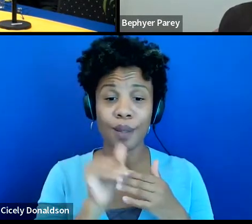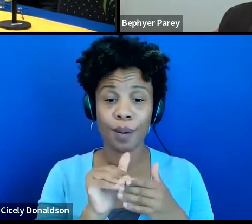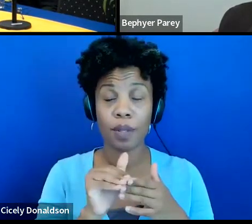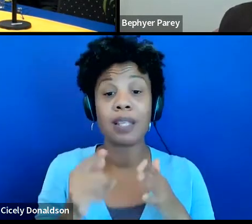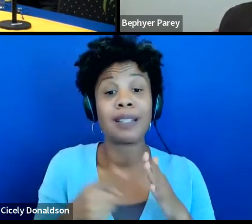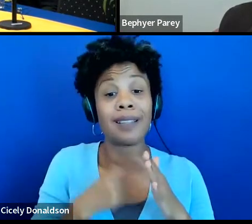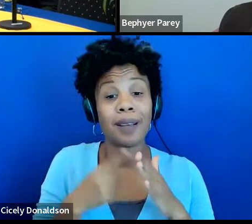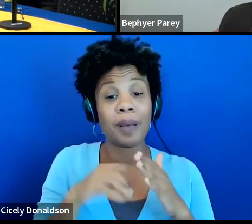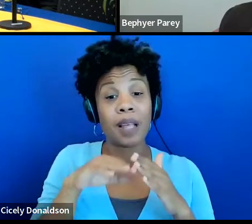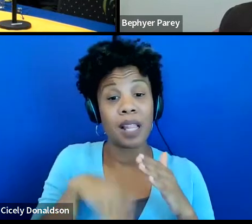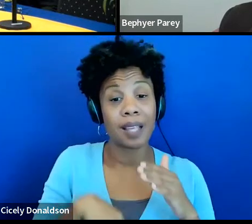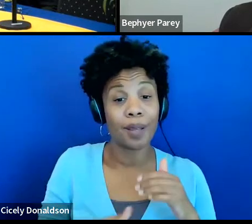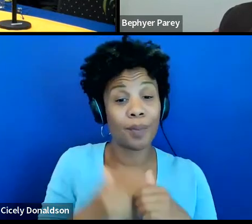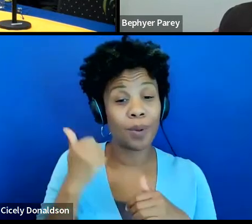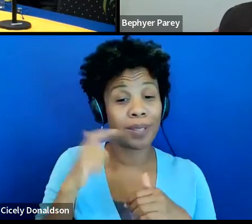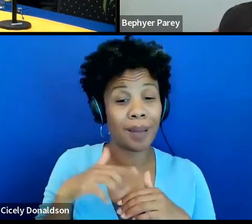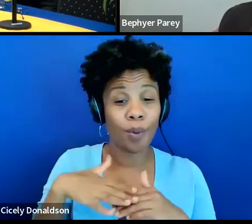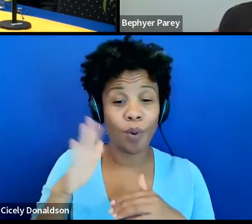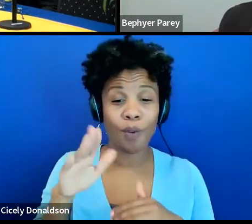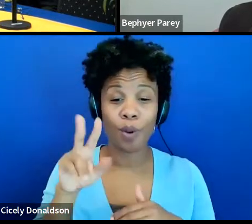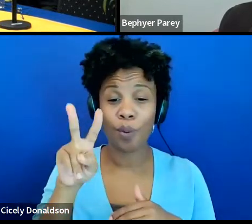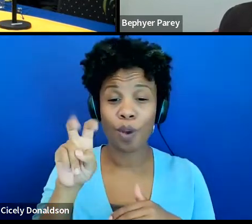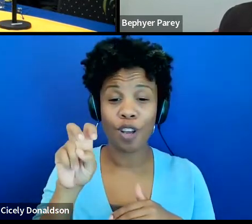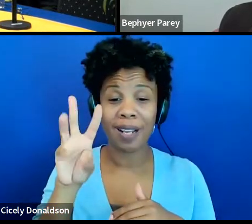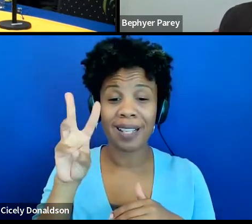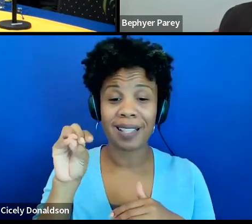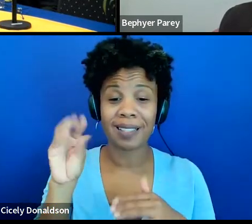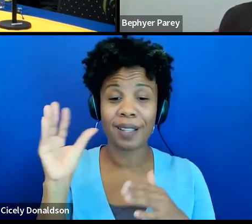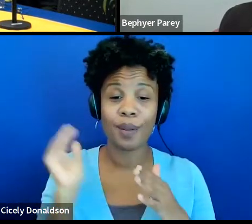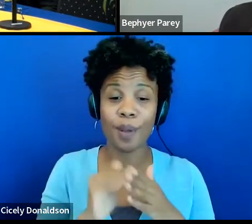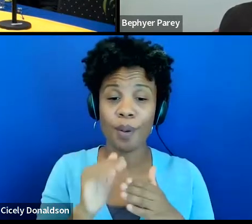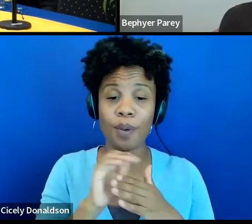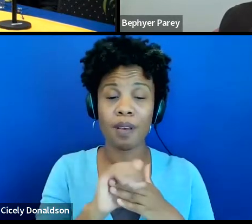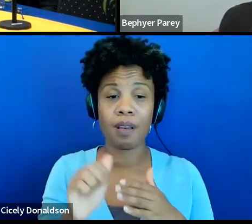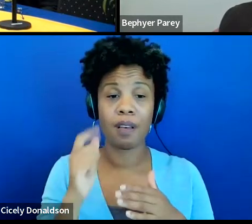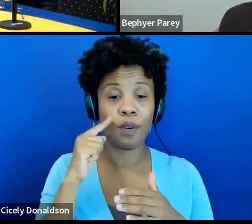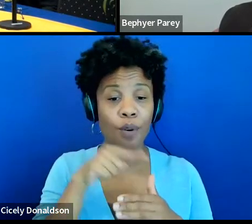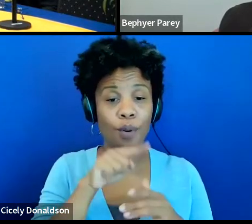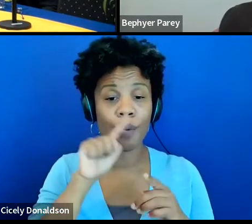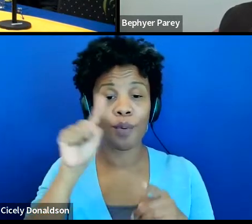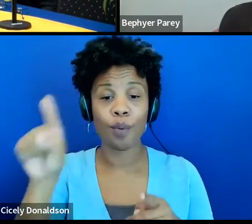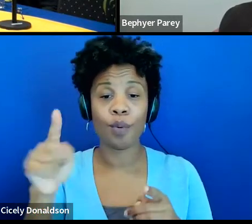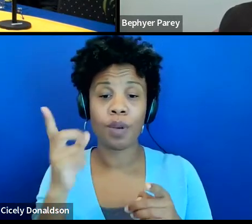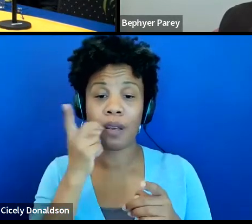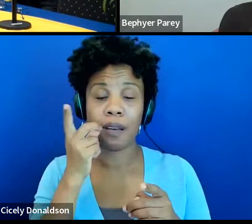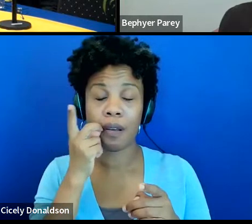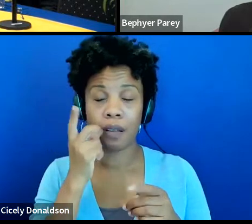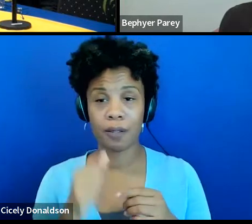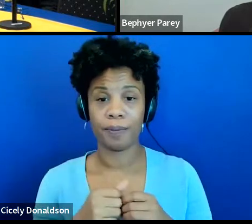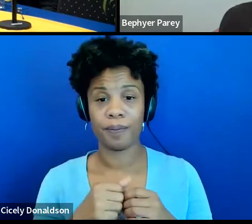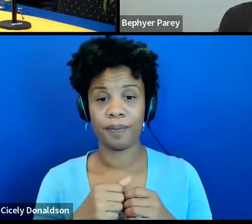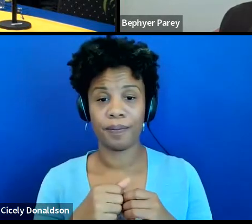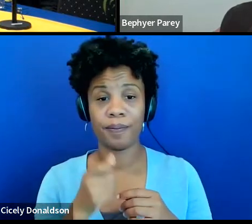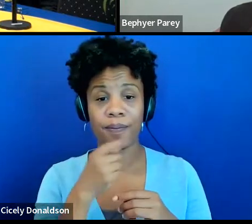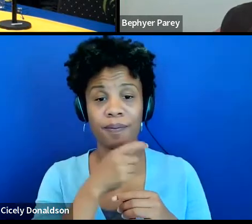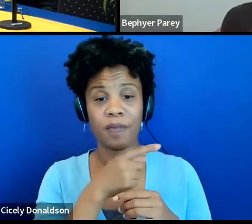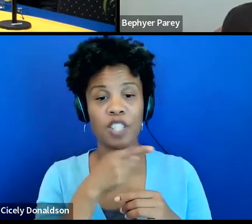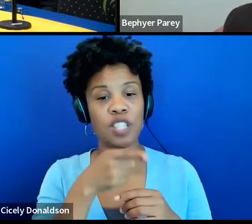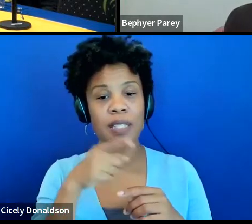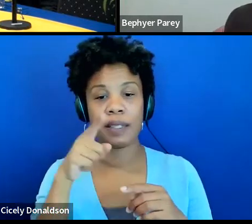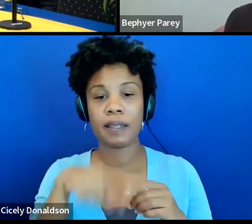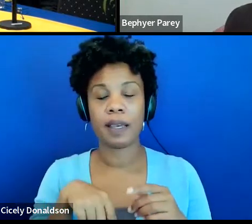less. And she has to do anesthetic because she cannot settle